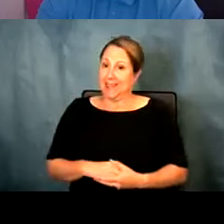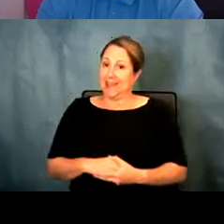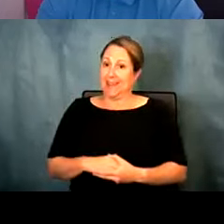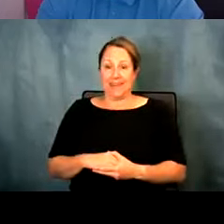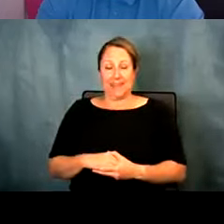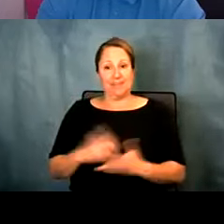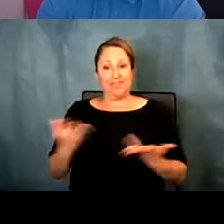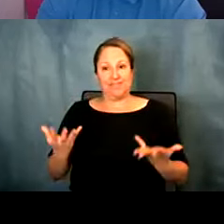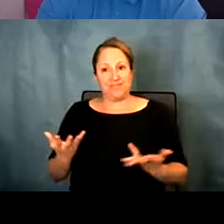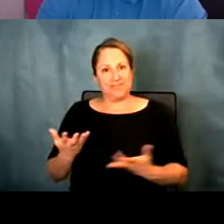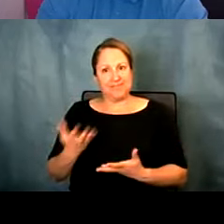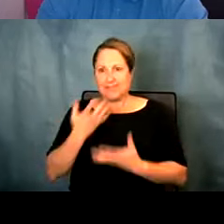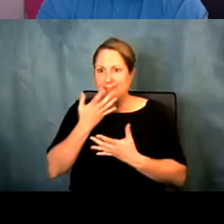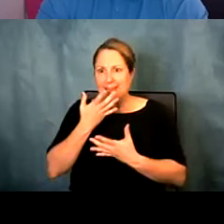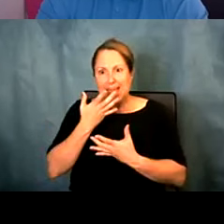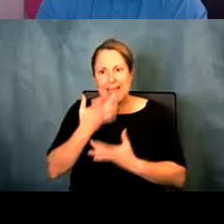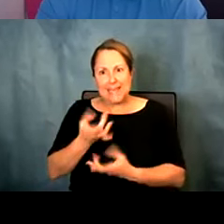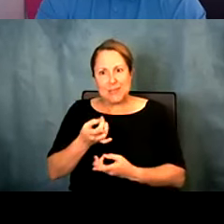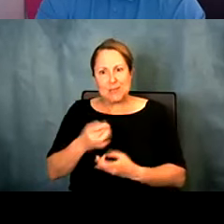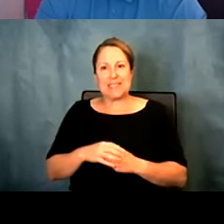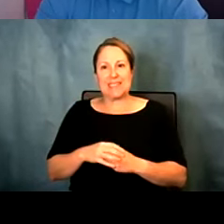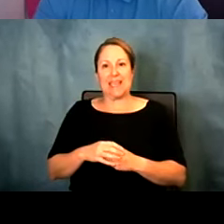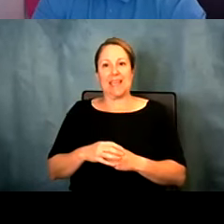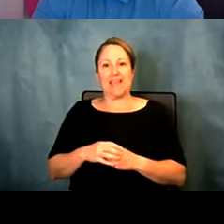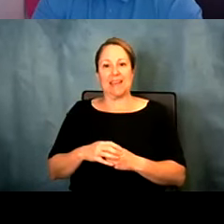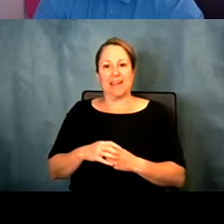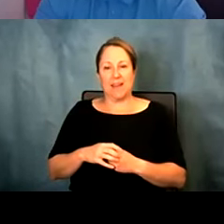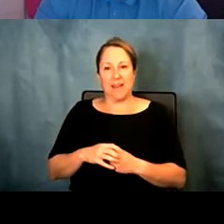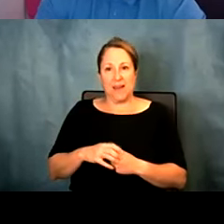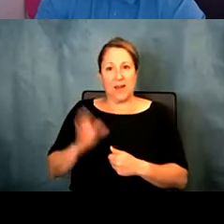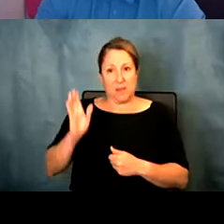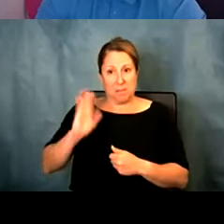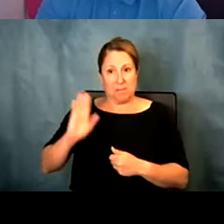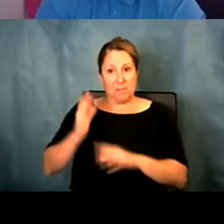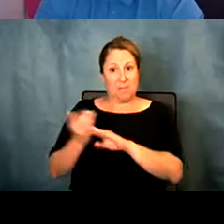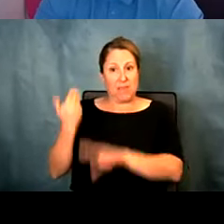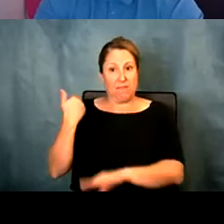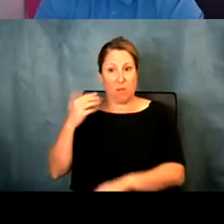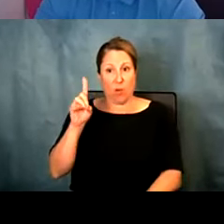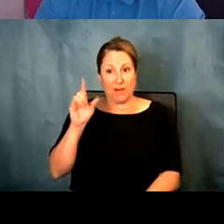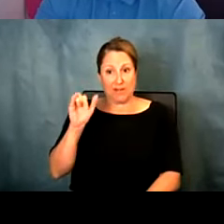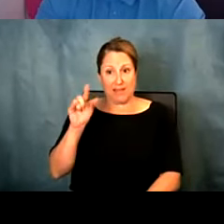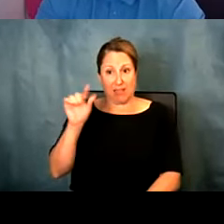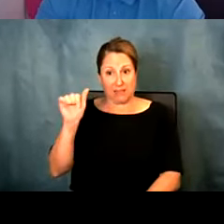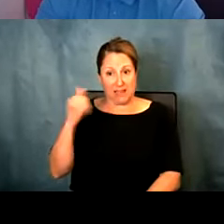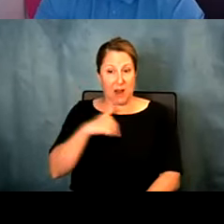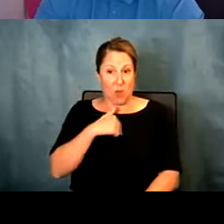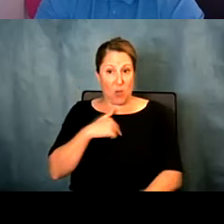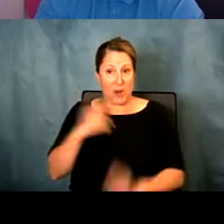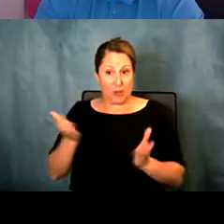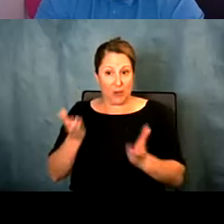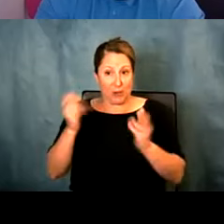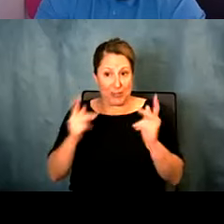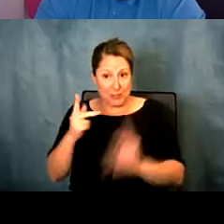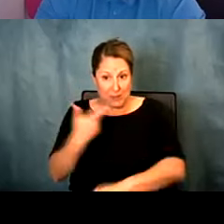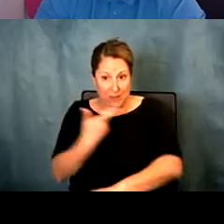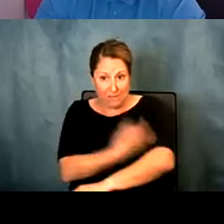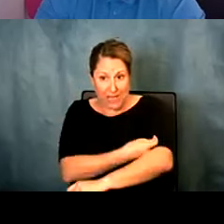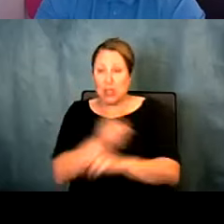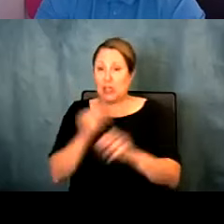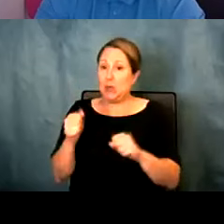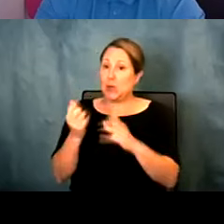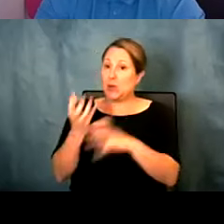this guidance was coming out when we were still talking about the non-Delta strain of the virus, right? So they were saying, like, you could be